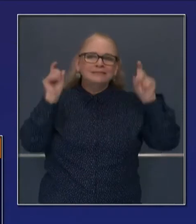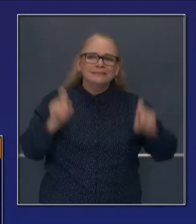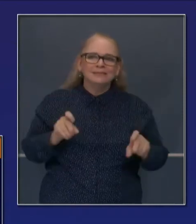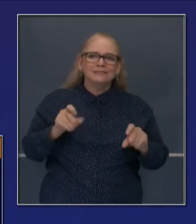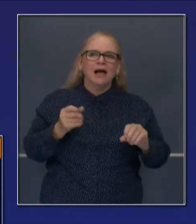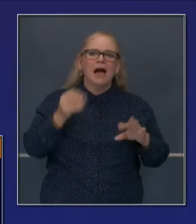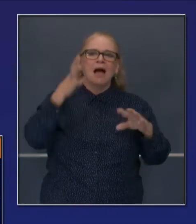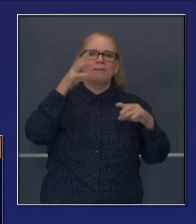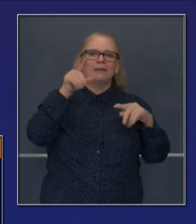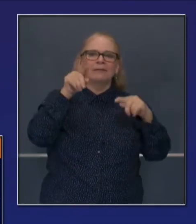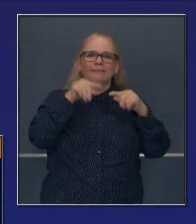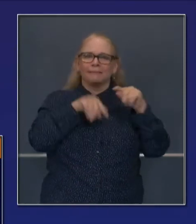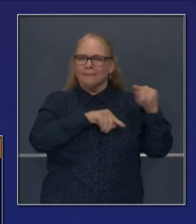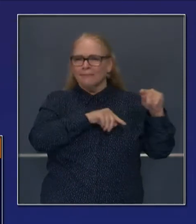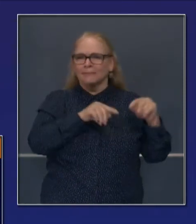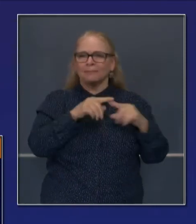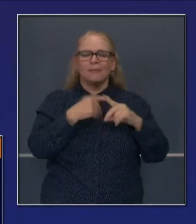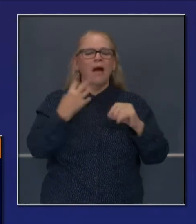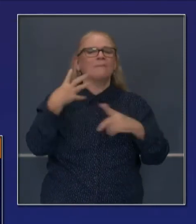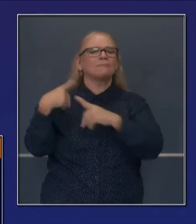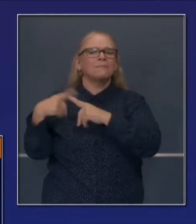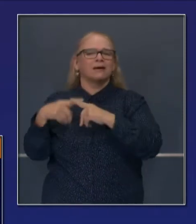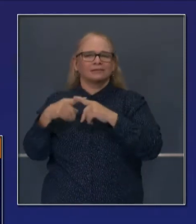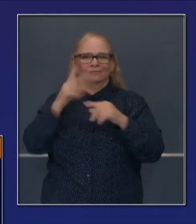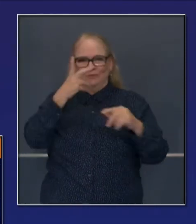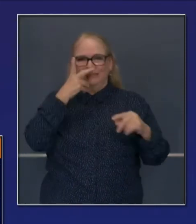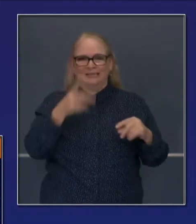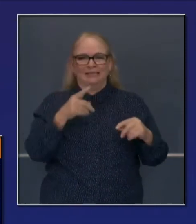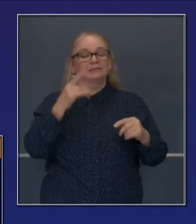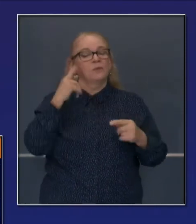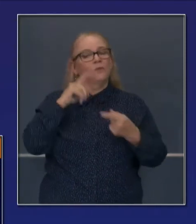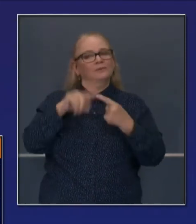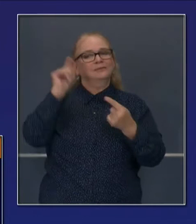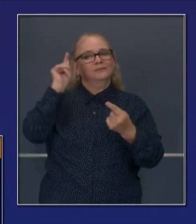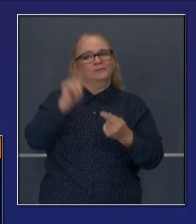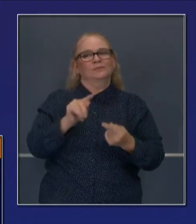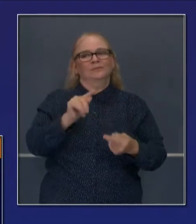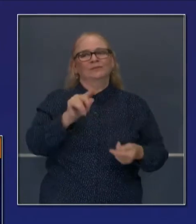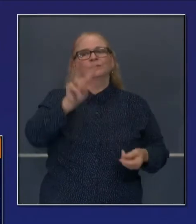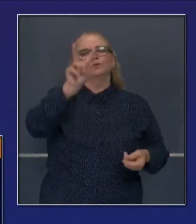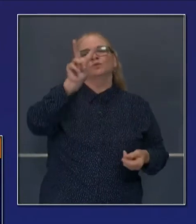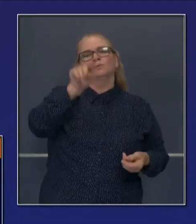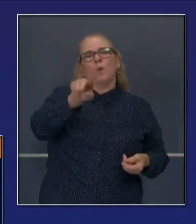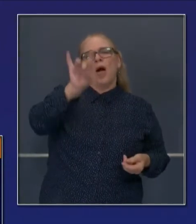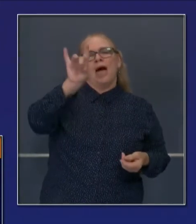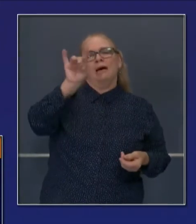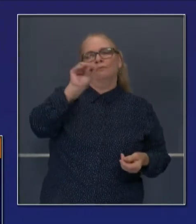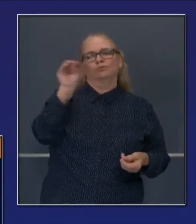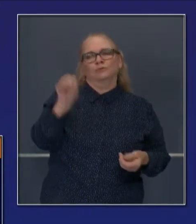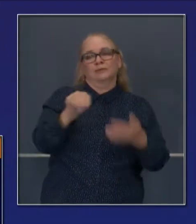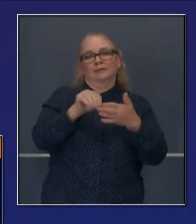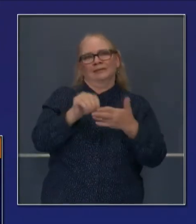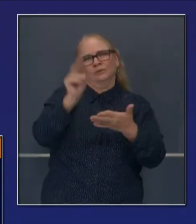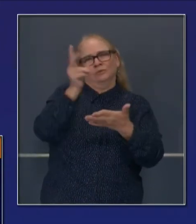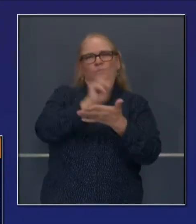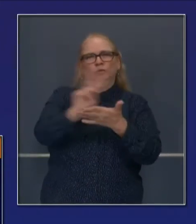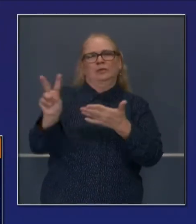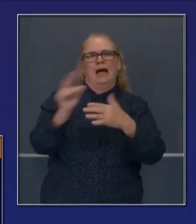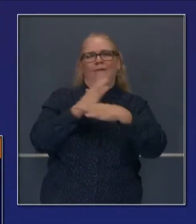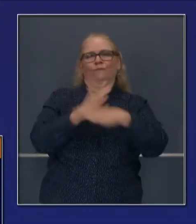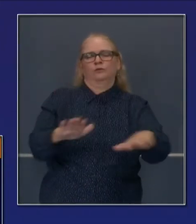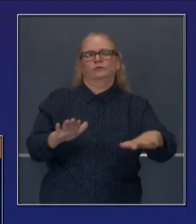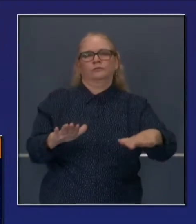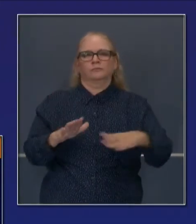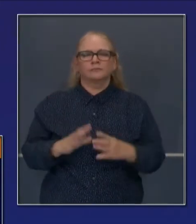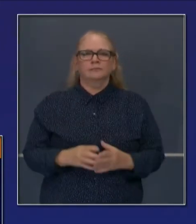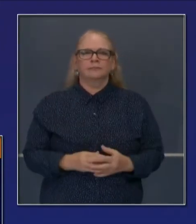is over a 14-day period on this slide, 2.8% positivity rate over 14-day. The case rate over a seven-day period, slightly